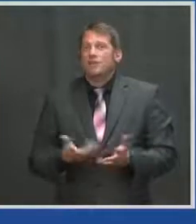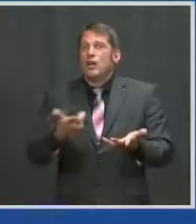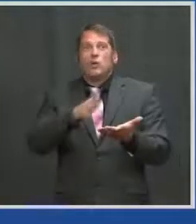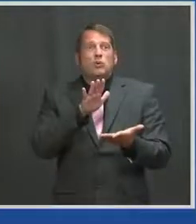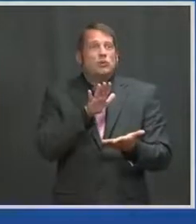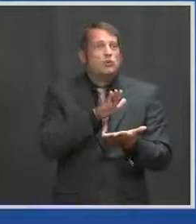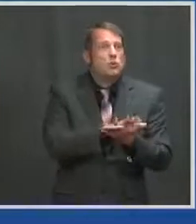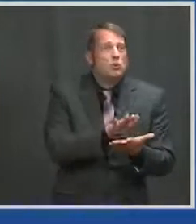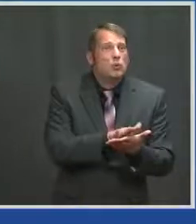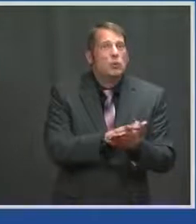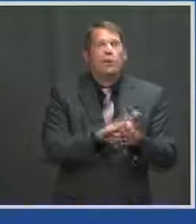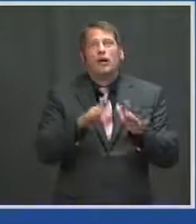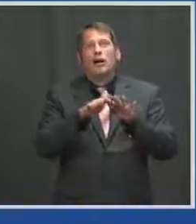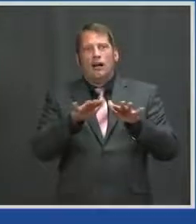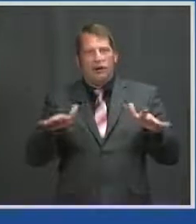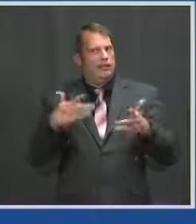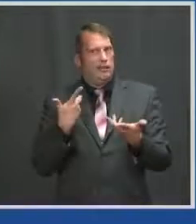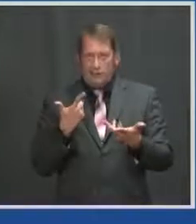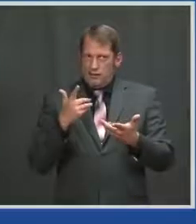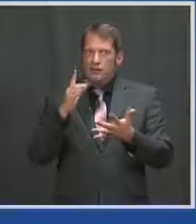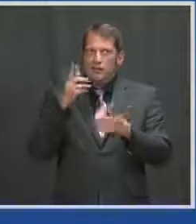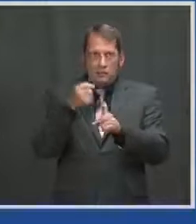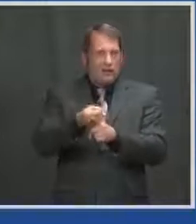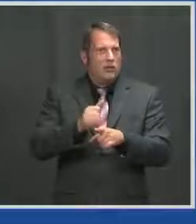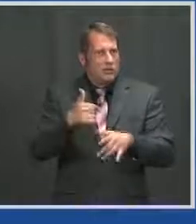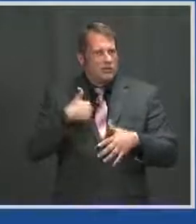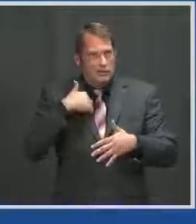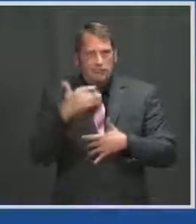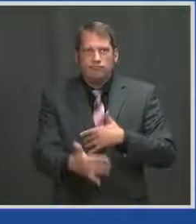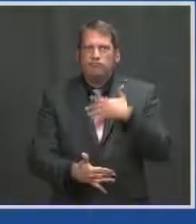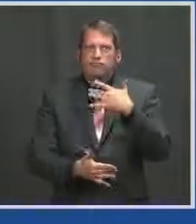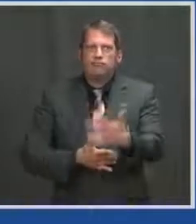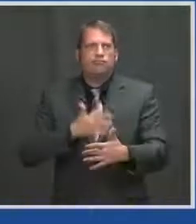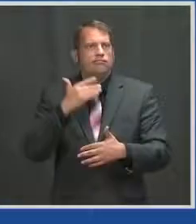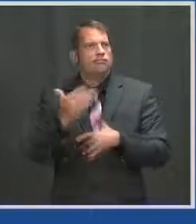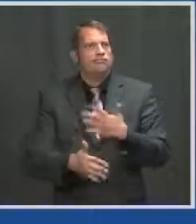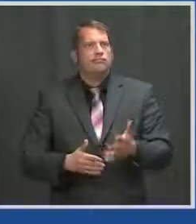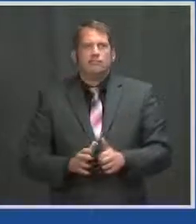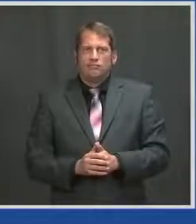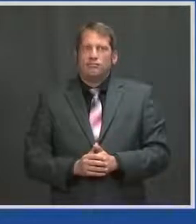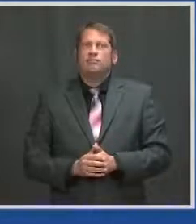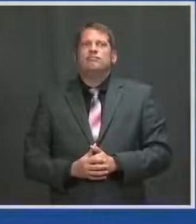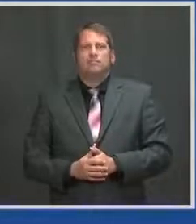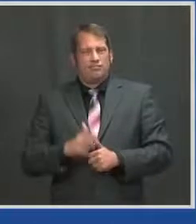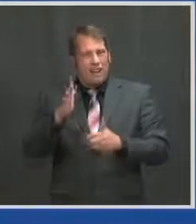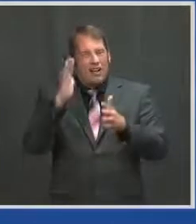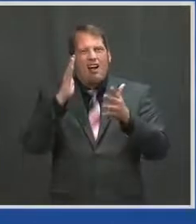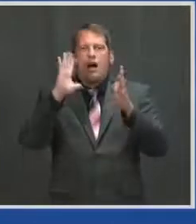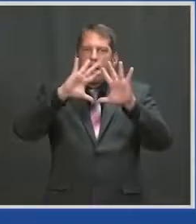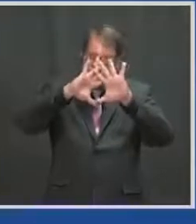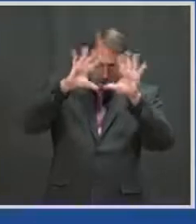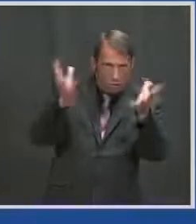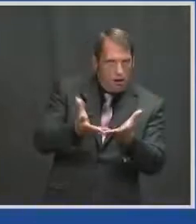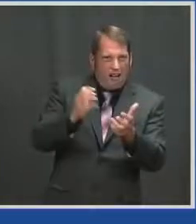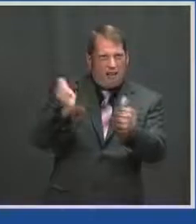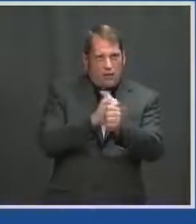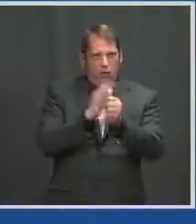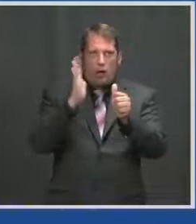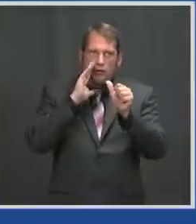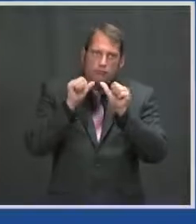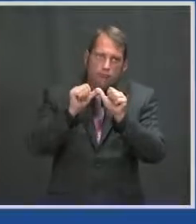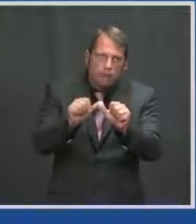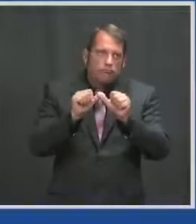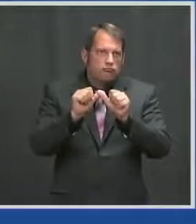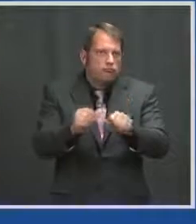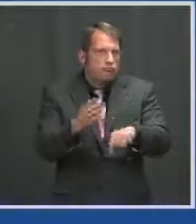underway. So look, this is going to continue to improve. Today's report makes clear. Thank goodness we